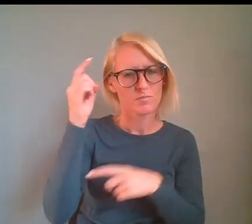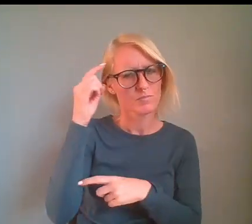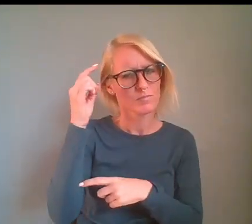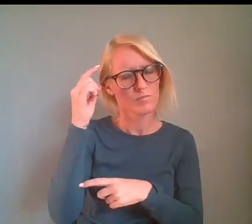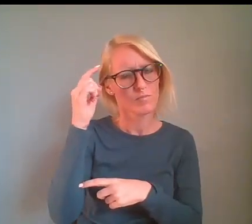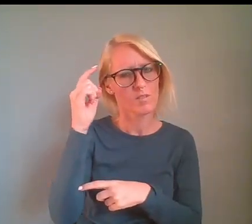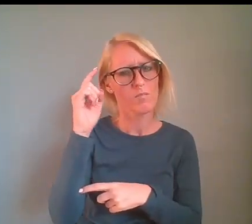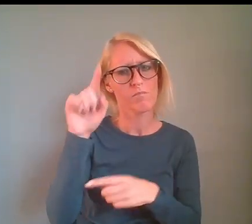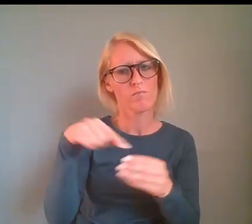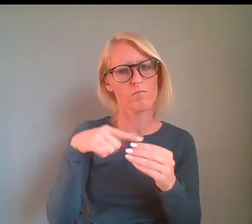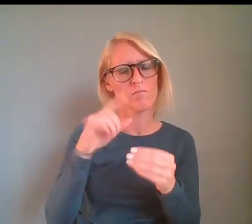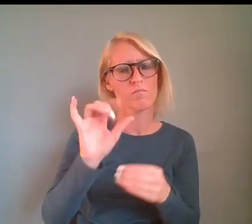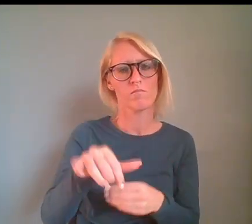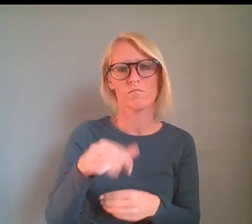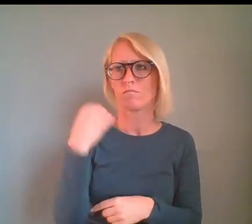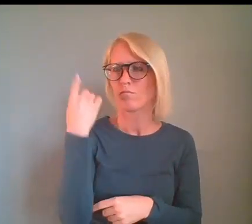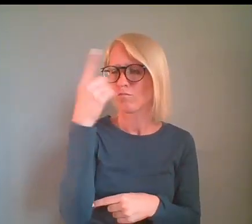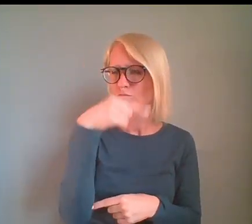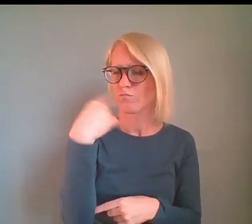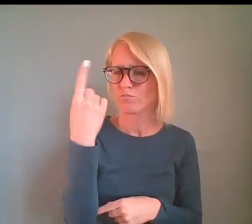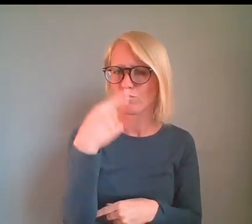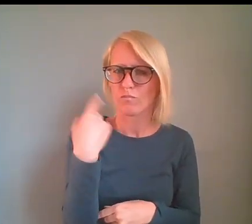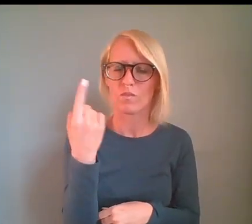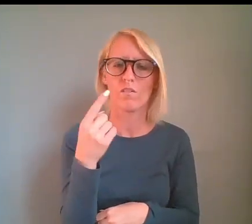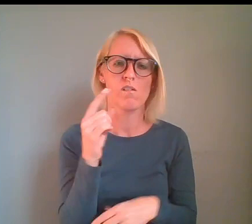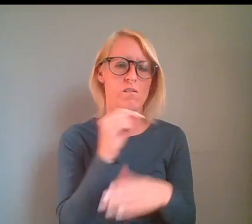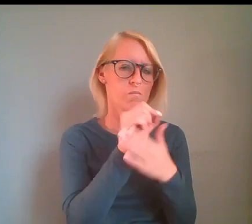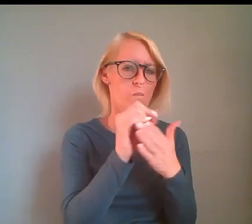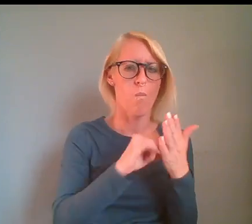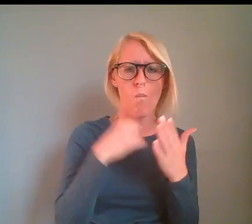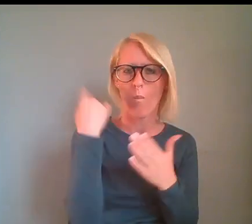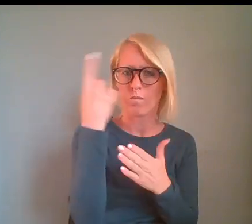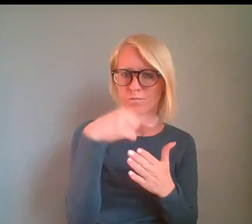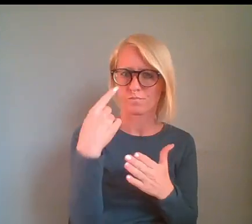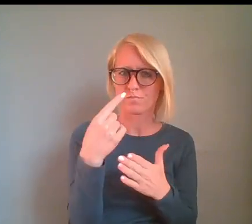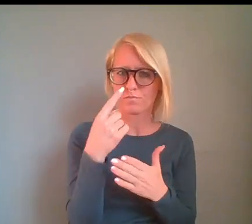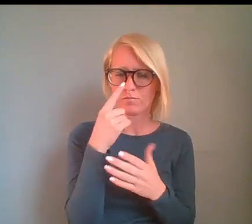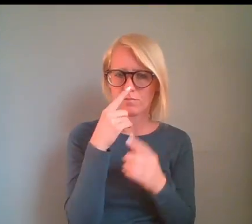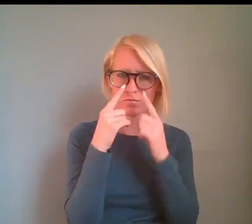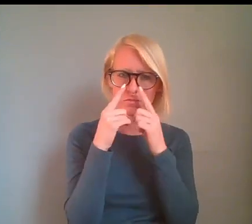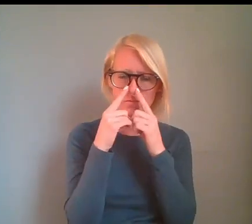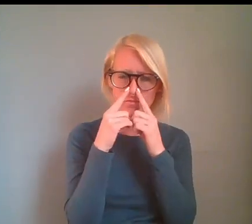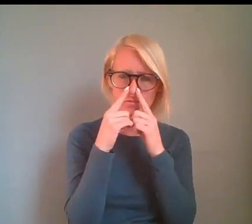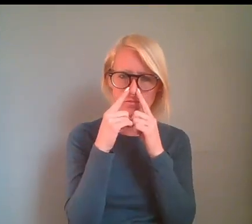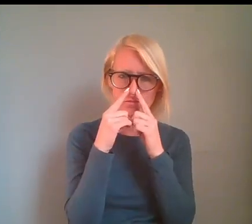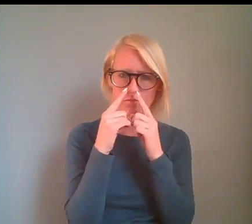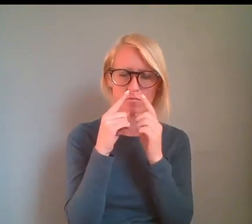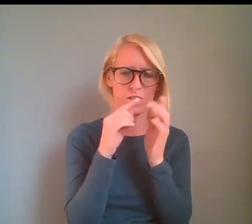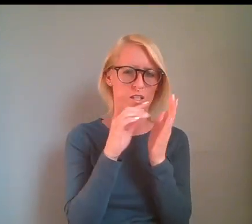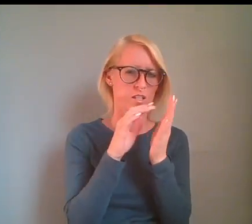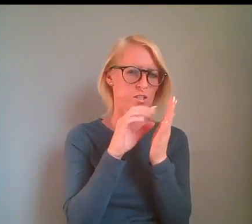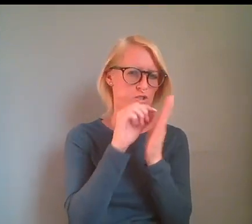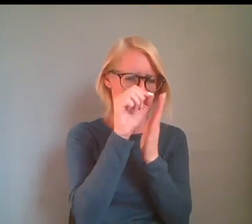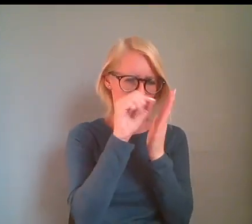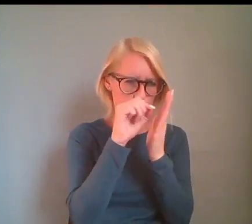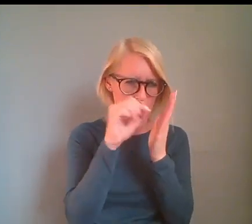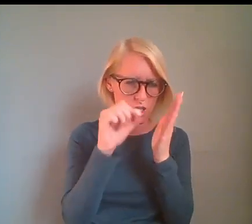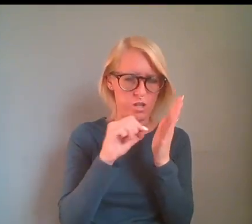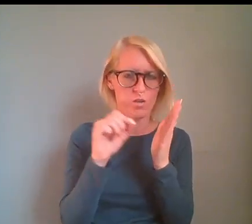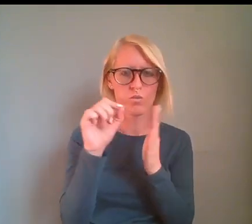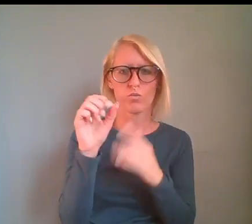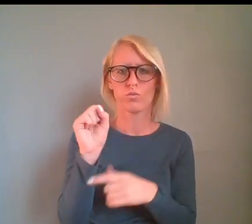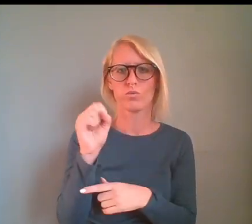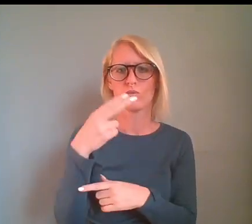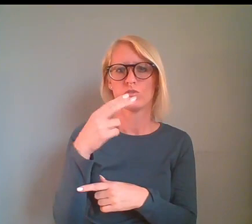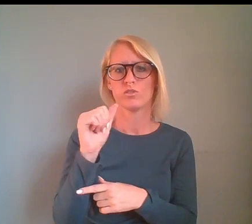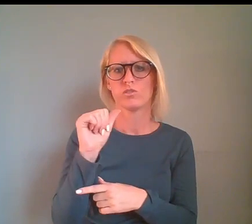drawing a face. The nose, this, again, I was just telling you, that's just shadow. There's not like a big hole there that he drew